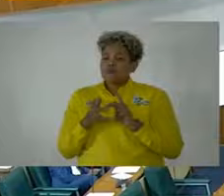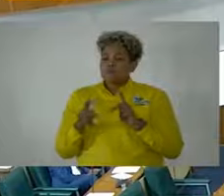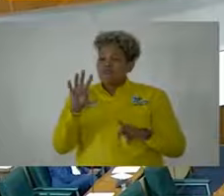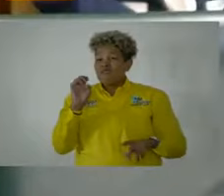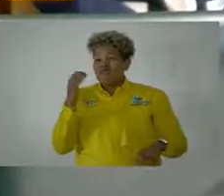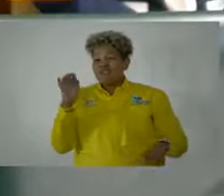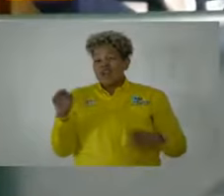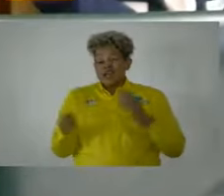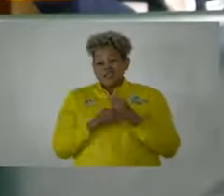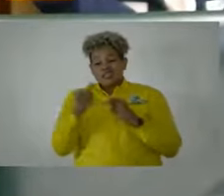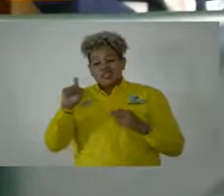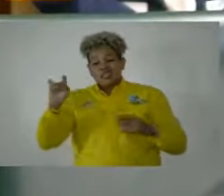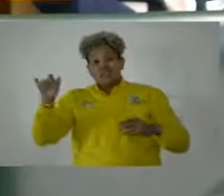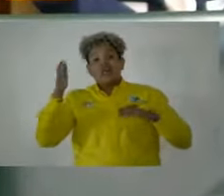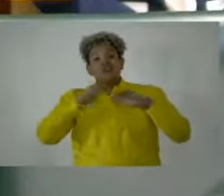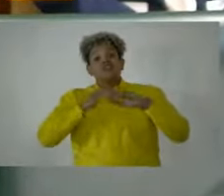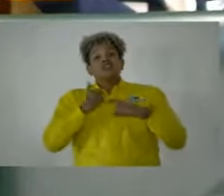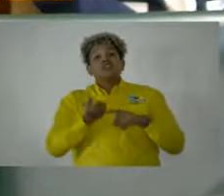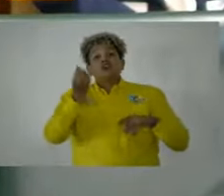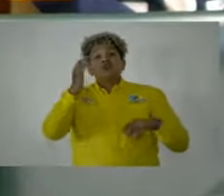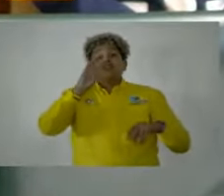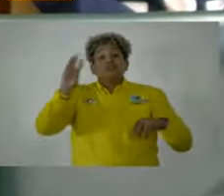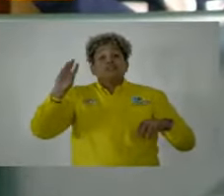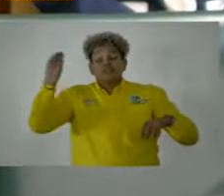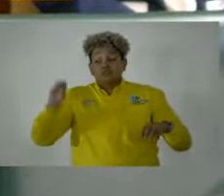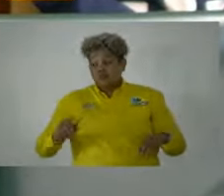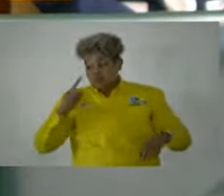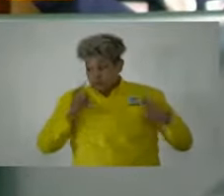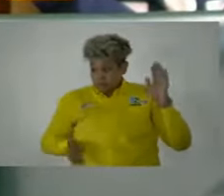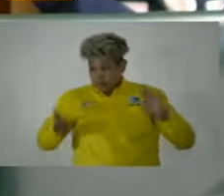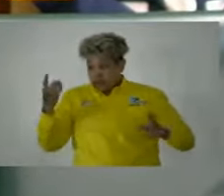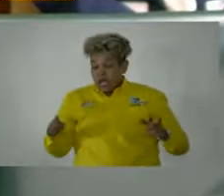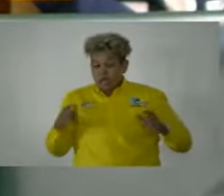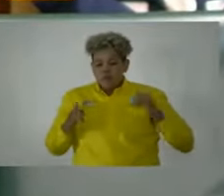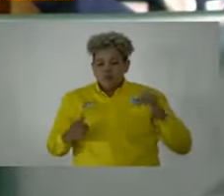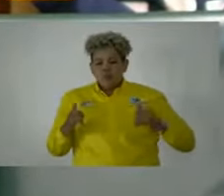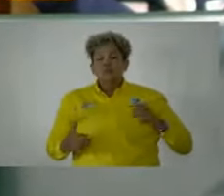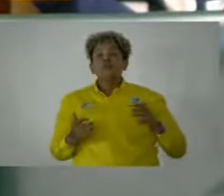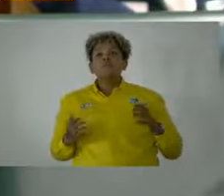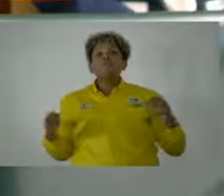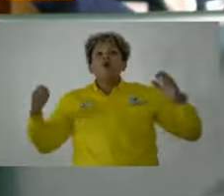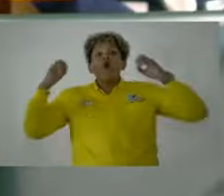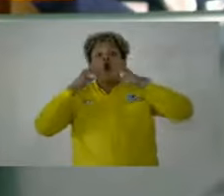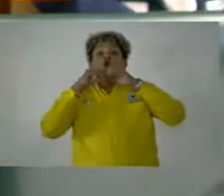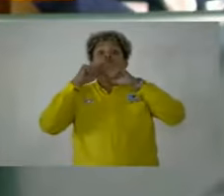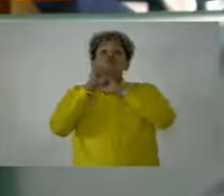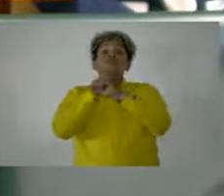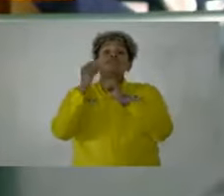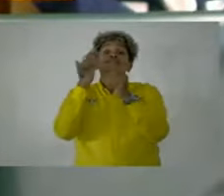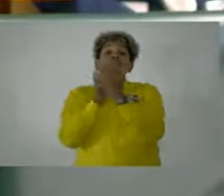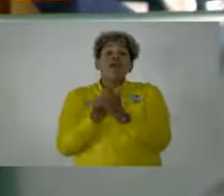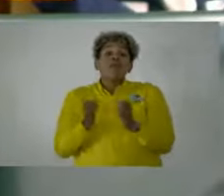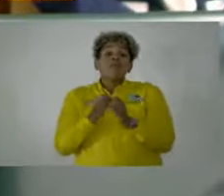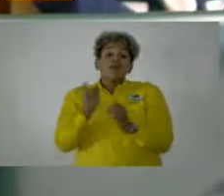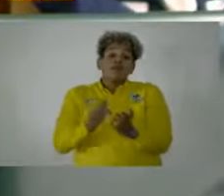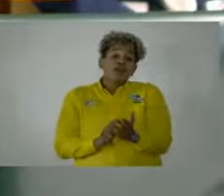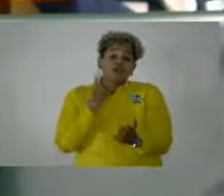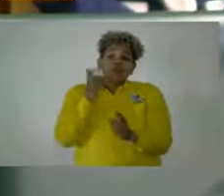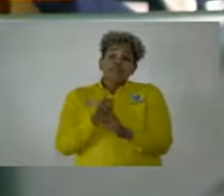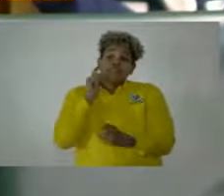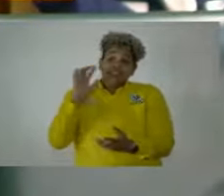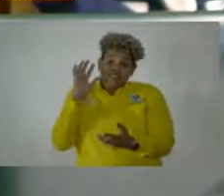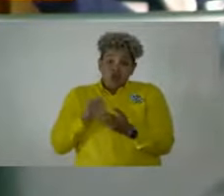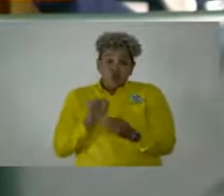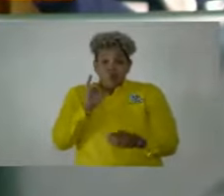people. That is an increase of 66%, which is way more, in fact, more than double the